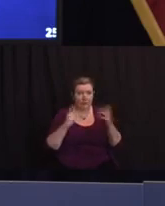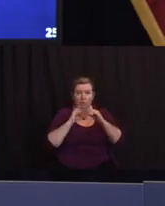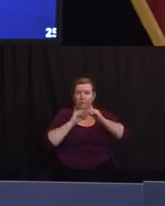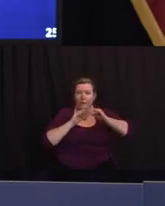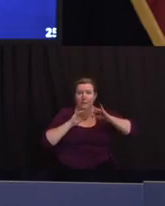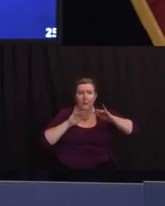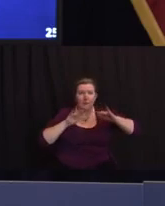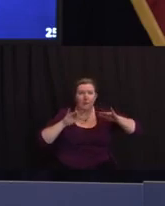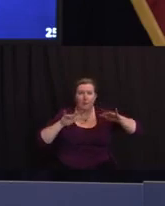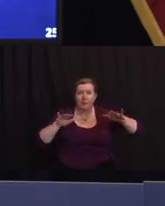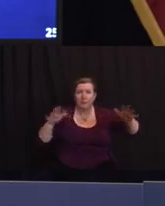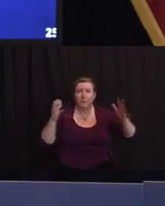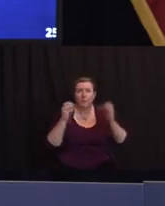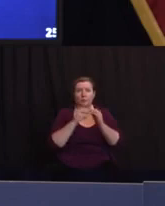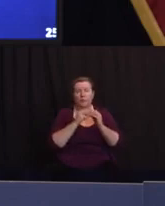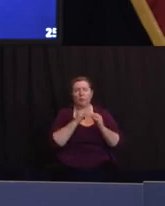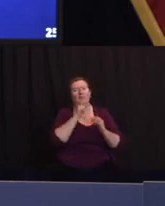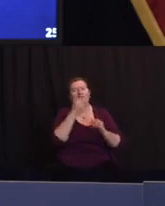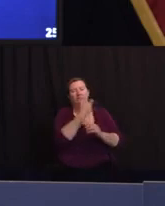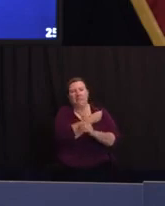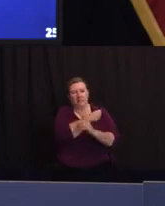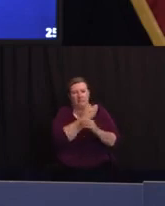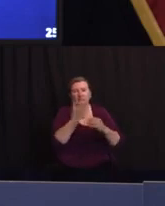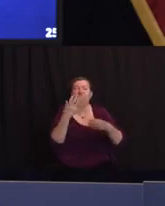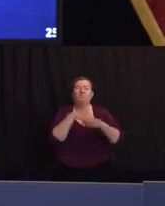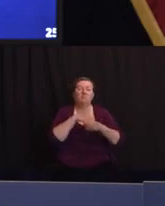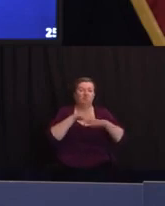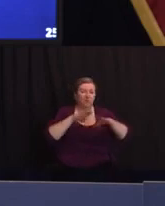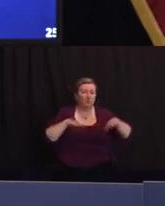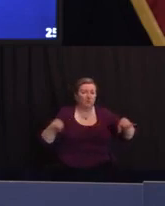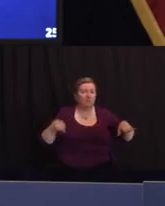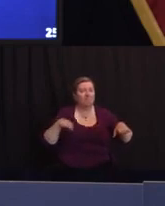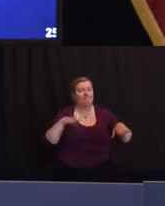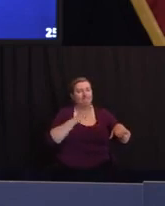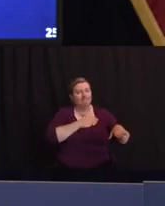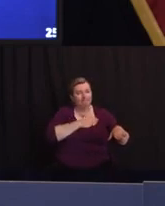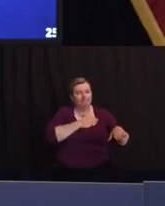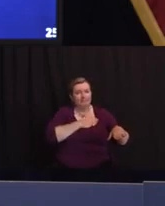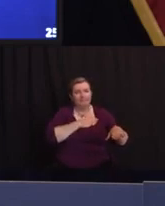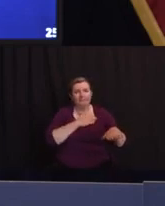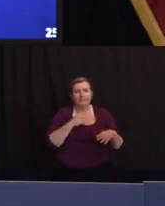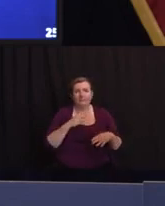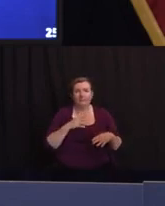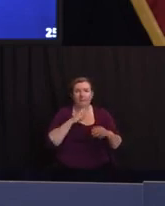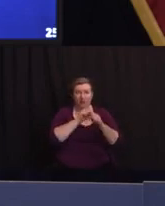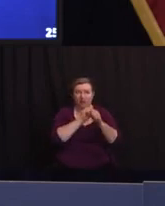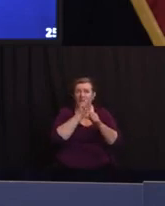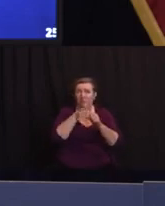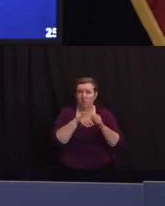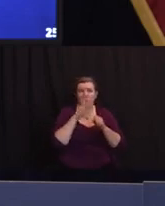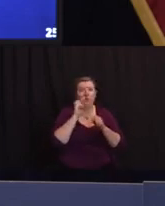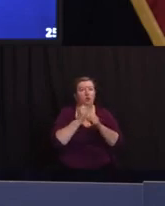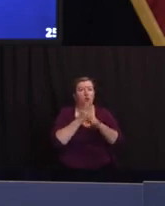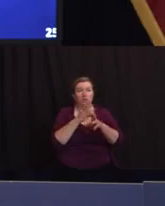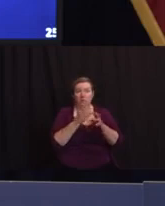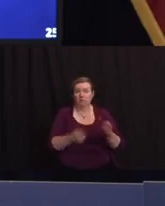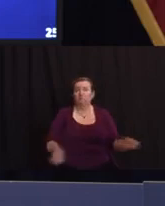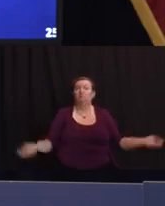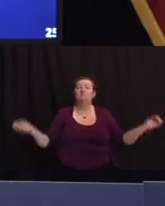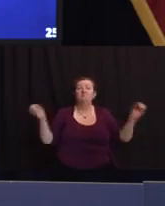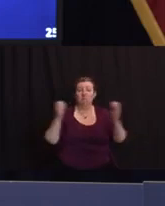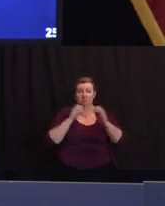including children. It is expected that this variant will cause increasing cases among children who cannot be